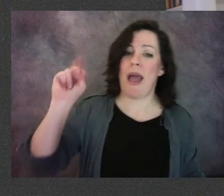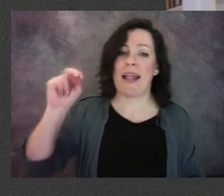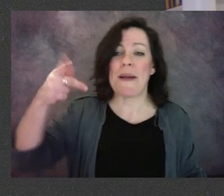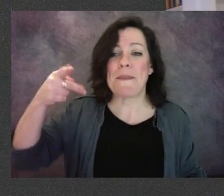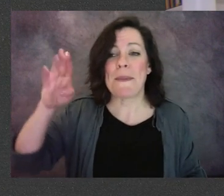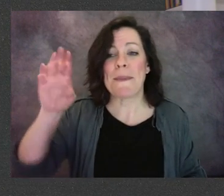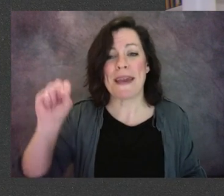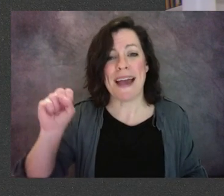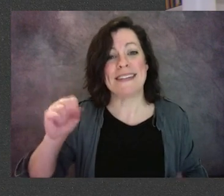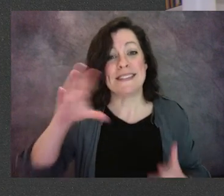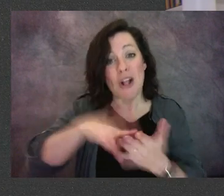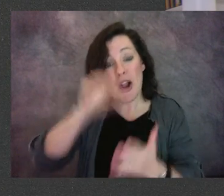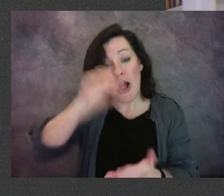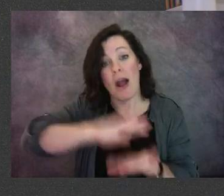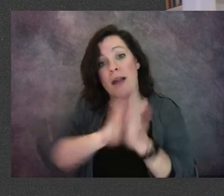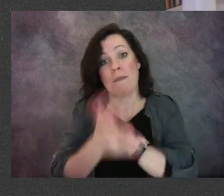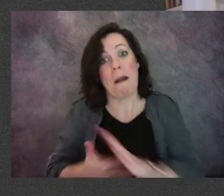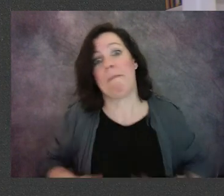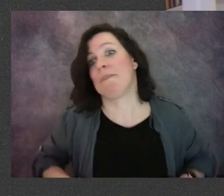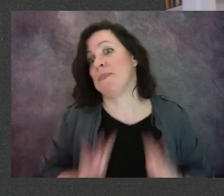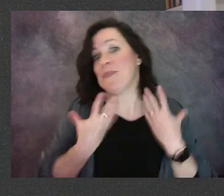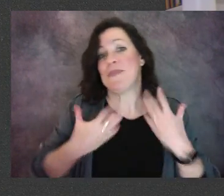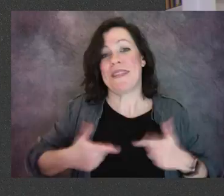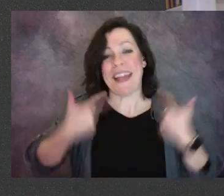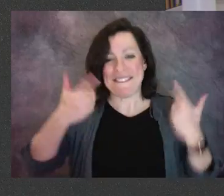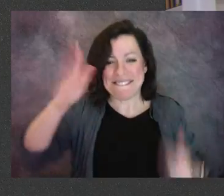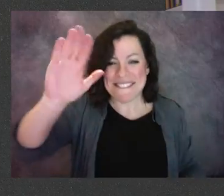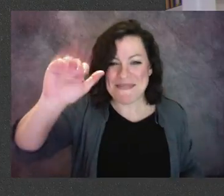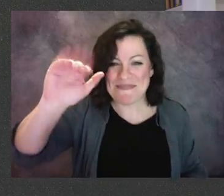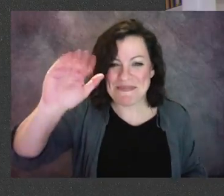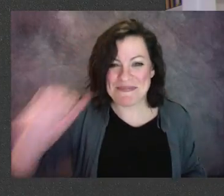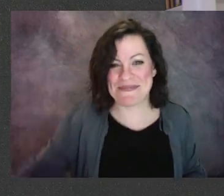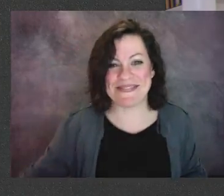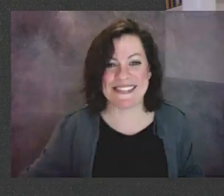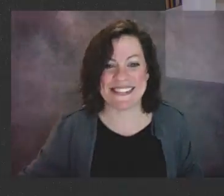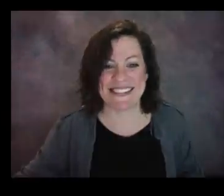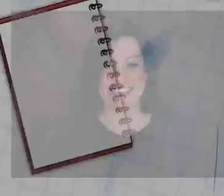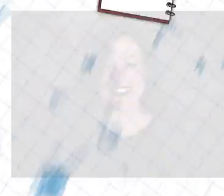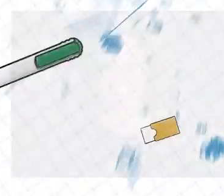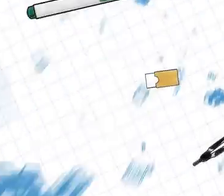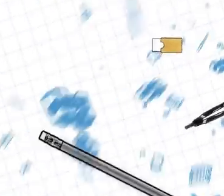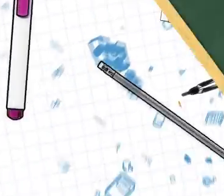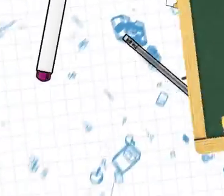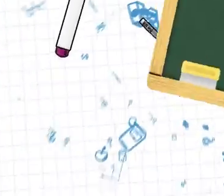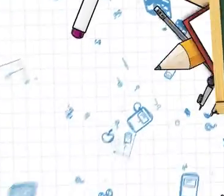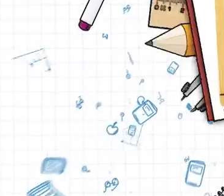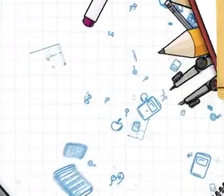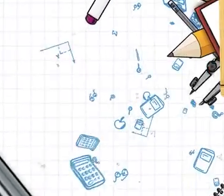WQLN PBS, where learning's brought to life. Can you say goodbye? Goodbye.